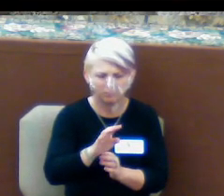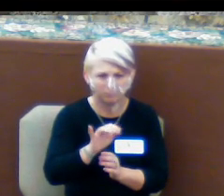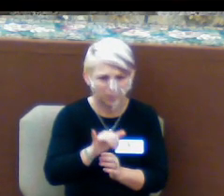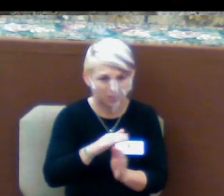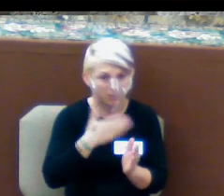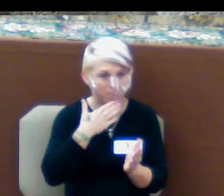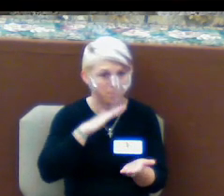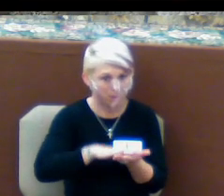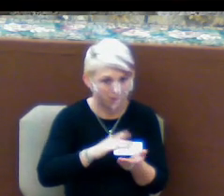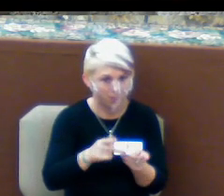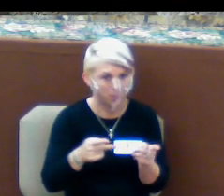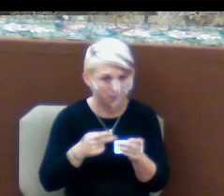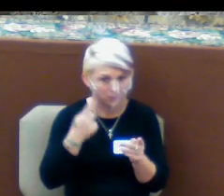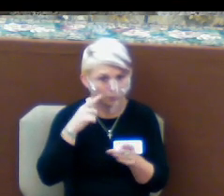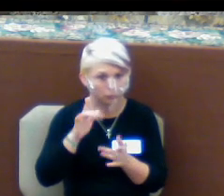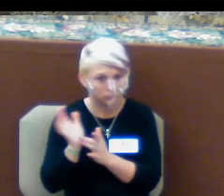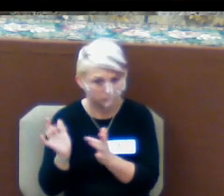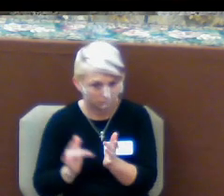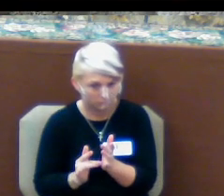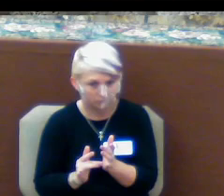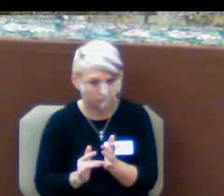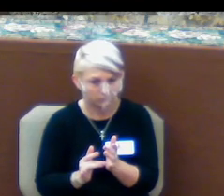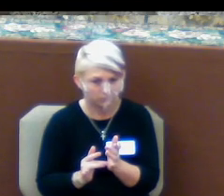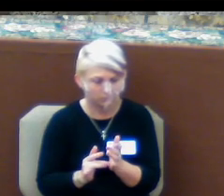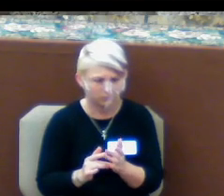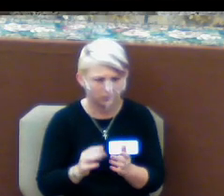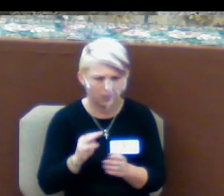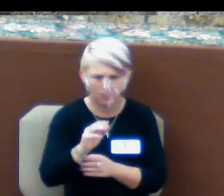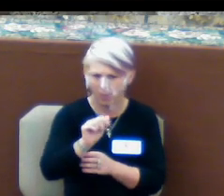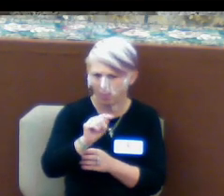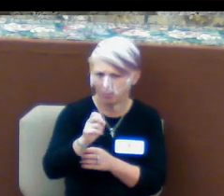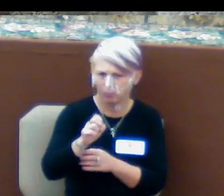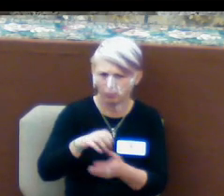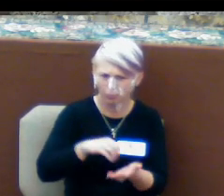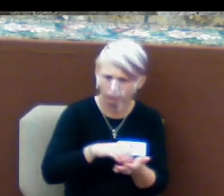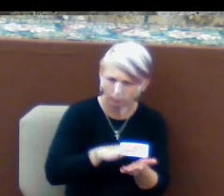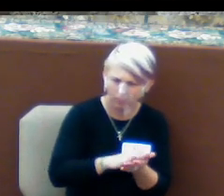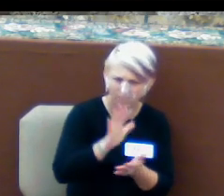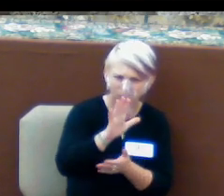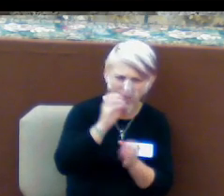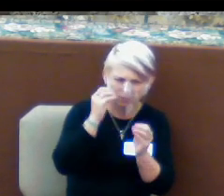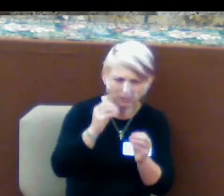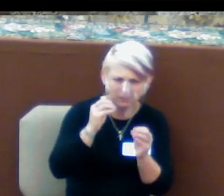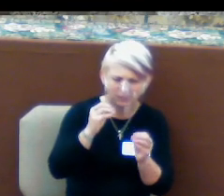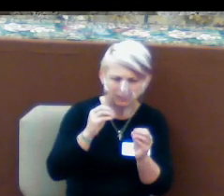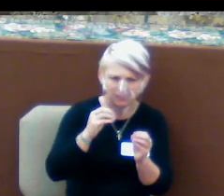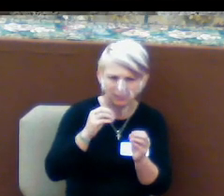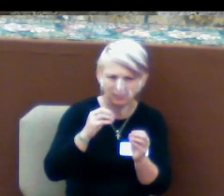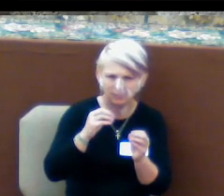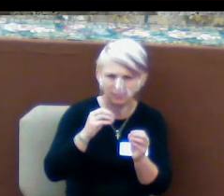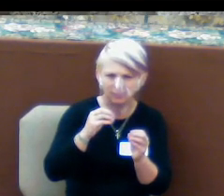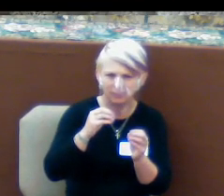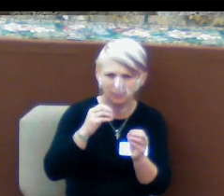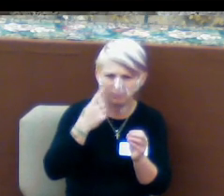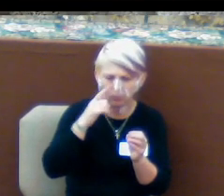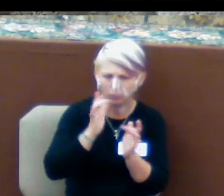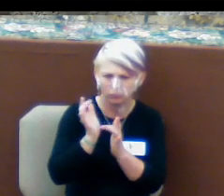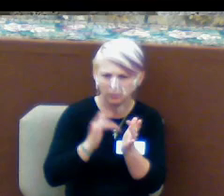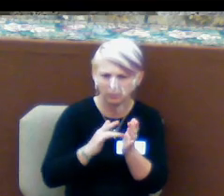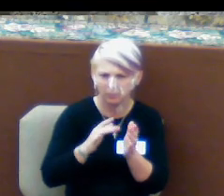bad place for him. Matthew records 5 teaching blocks of Jesus,